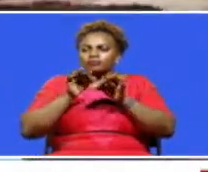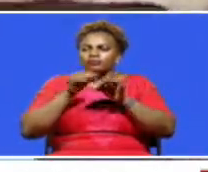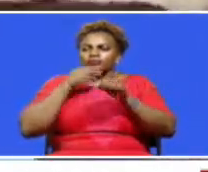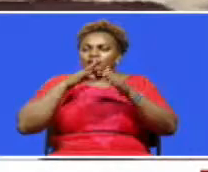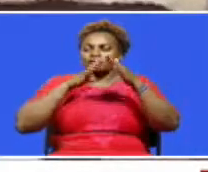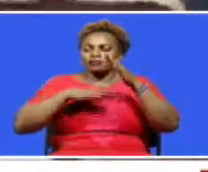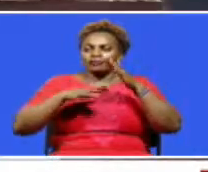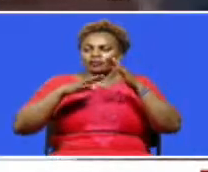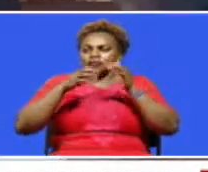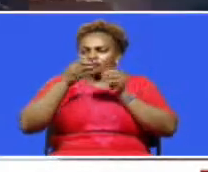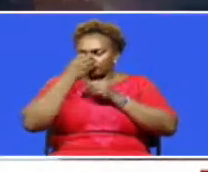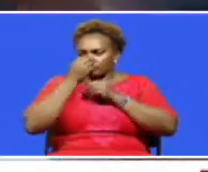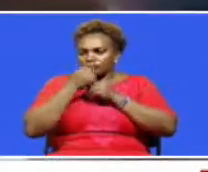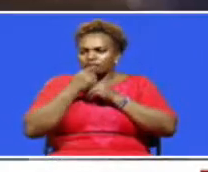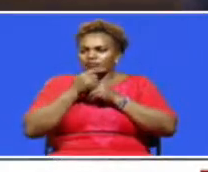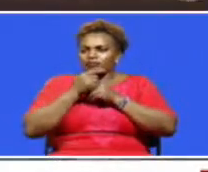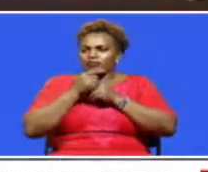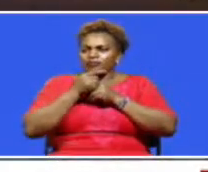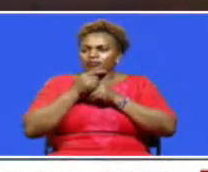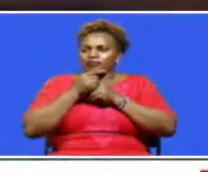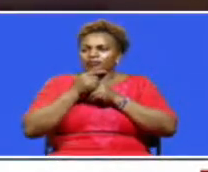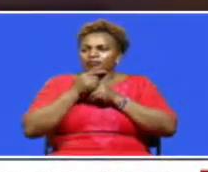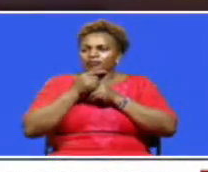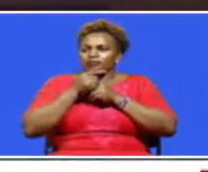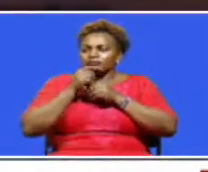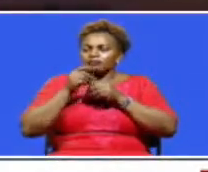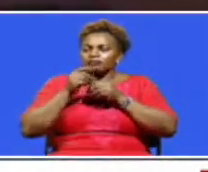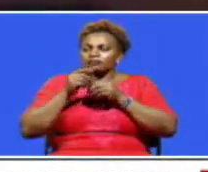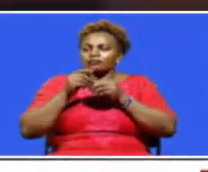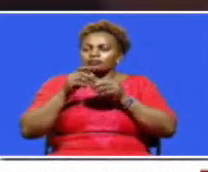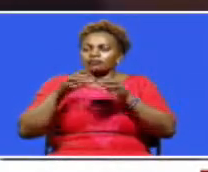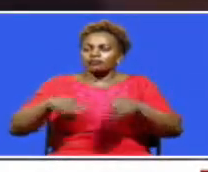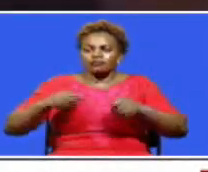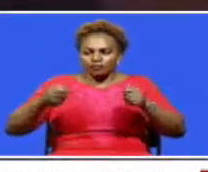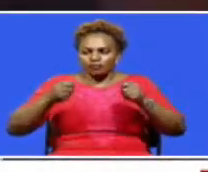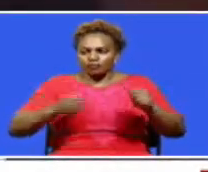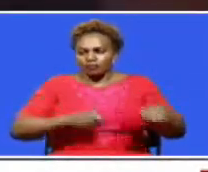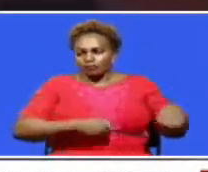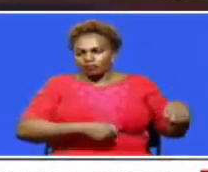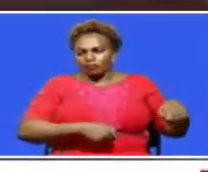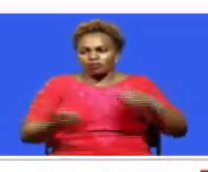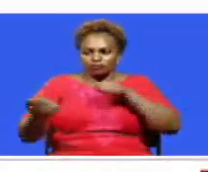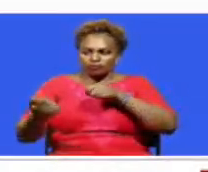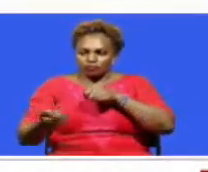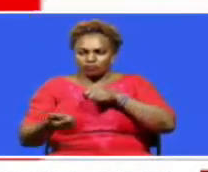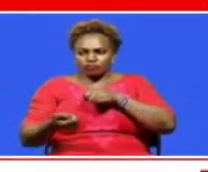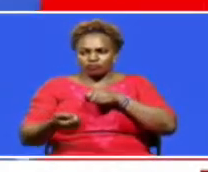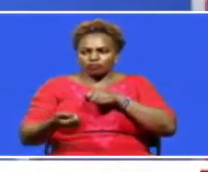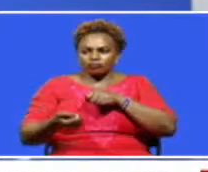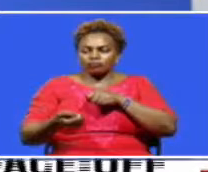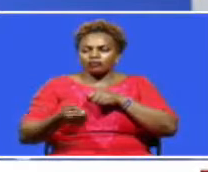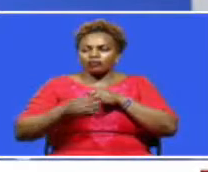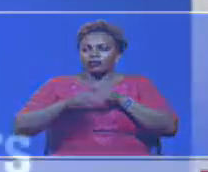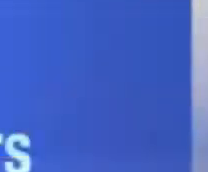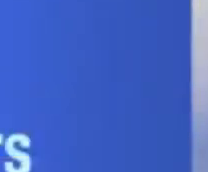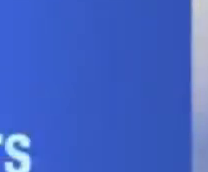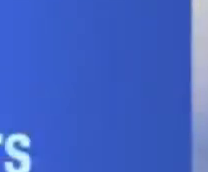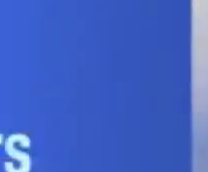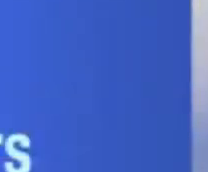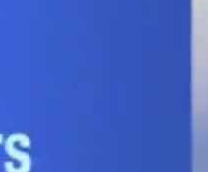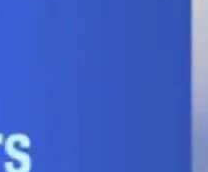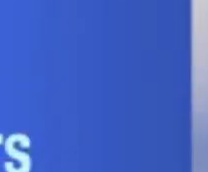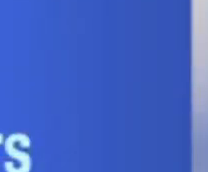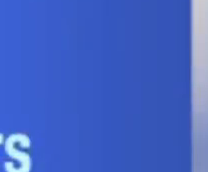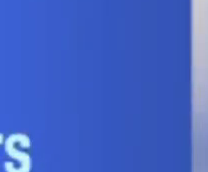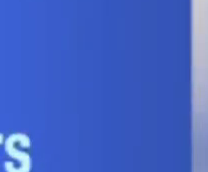yake eh? Hata yeye tutambemba na hiyo urubaro na Waiguru wake tumruse kwa mkaro. Kirinyaga County, as per